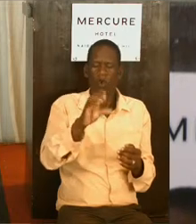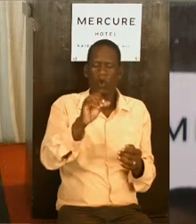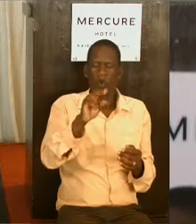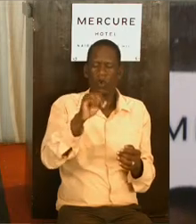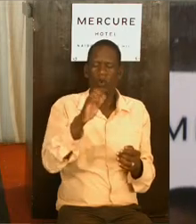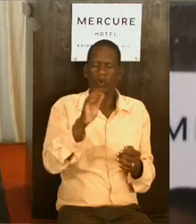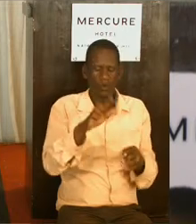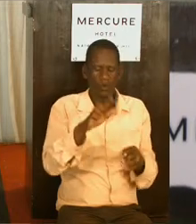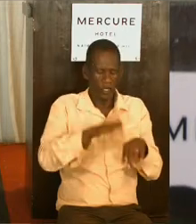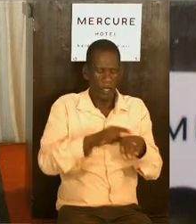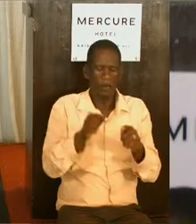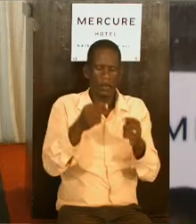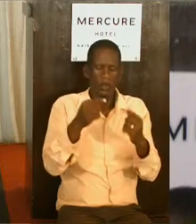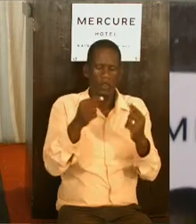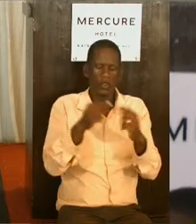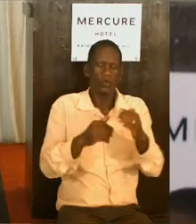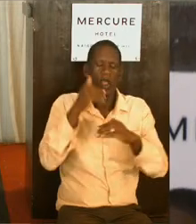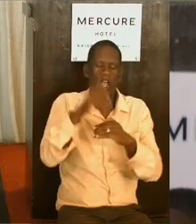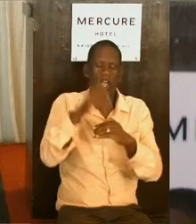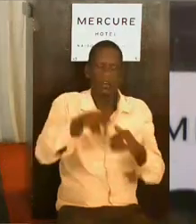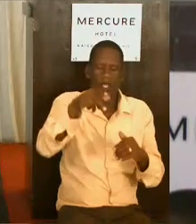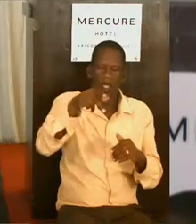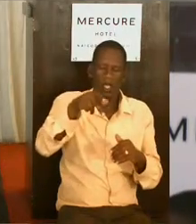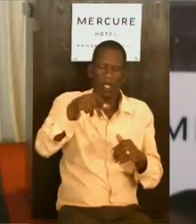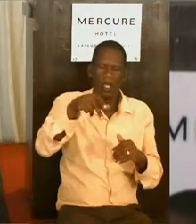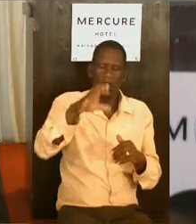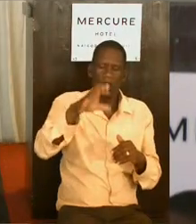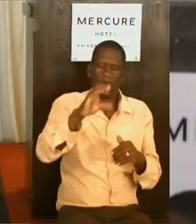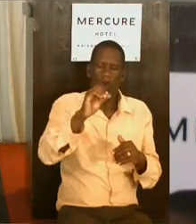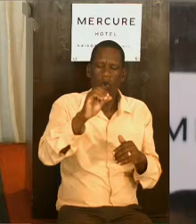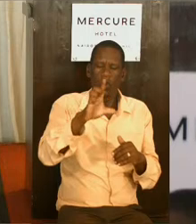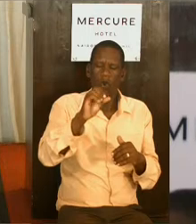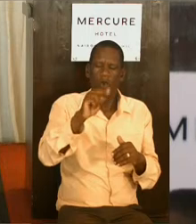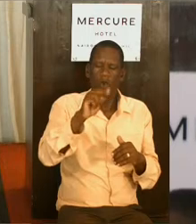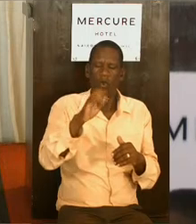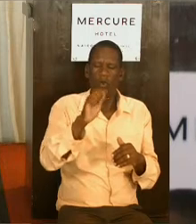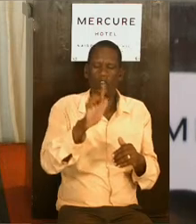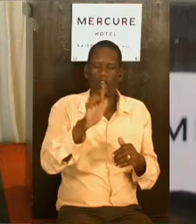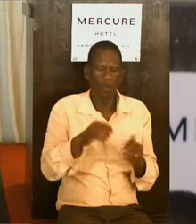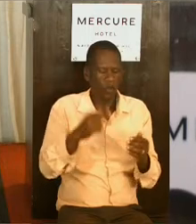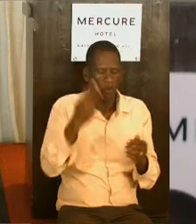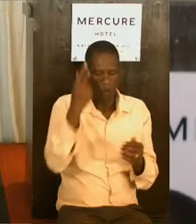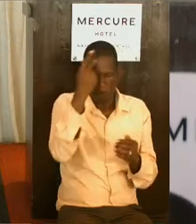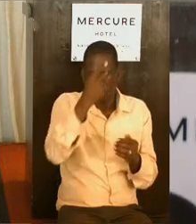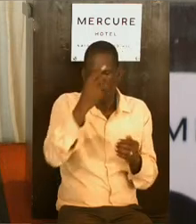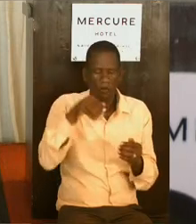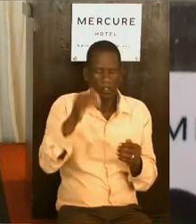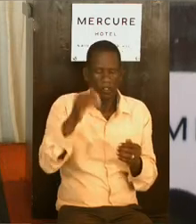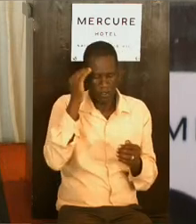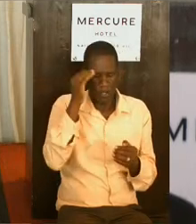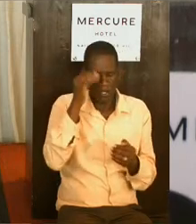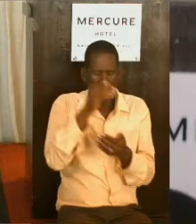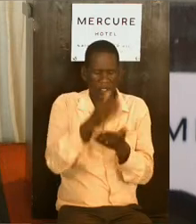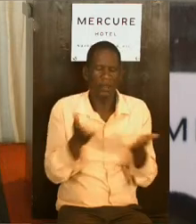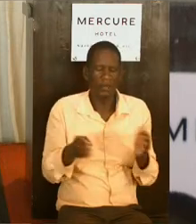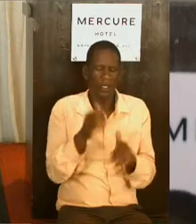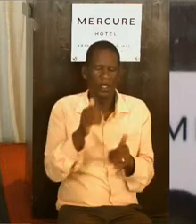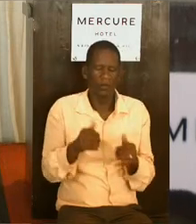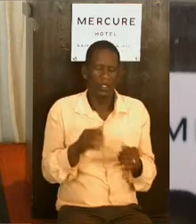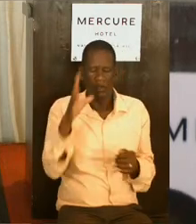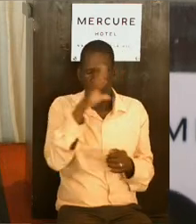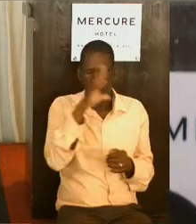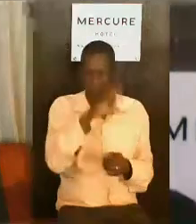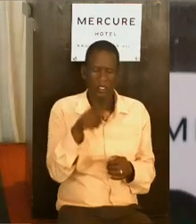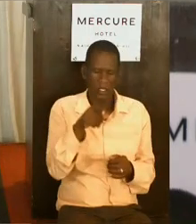immediate post-colonial era the philosophy of this education is something that we utterly